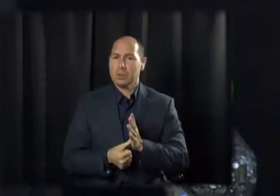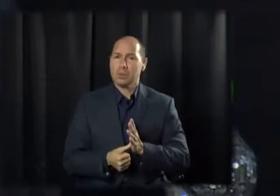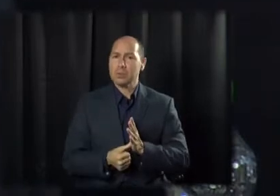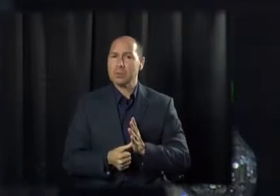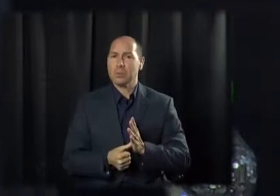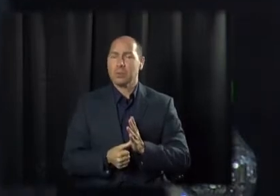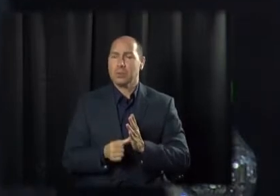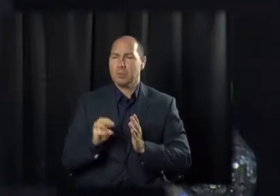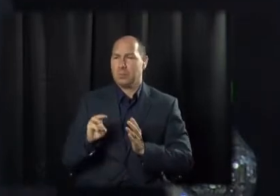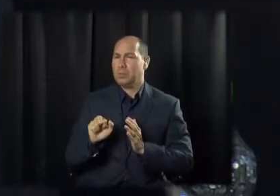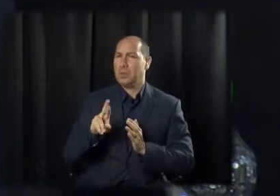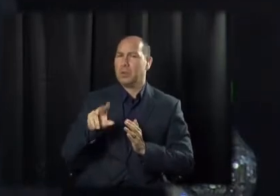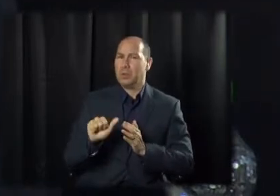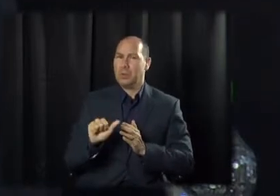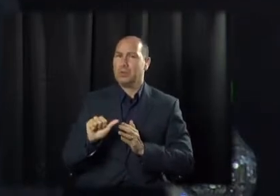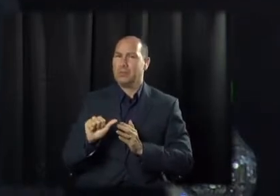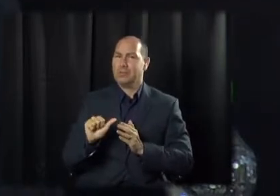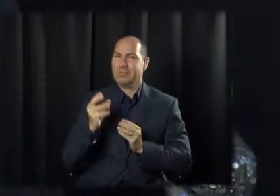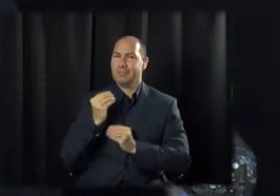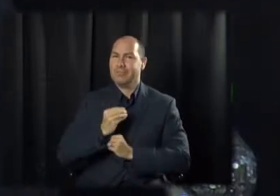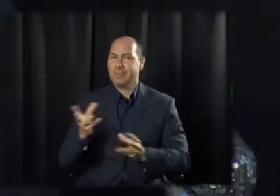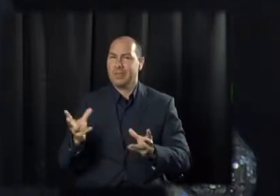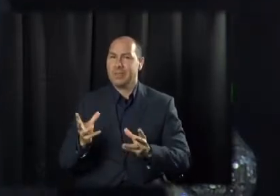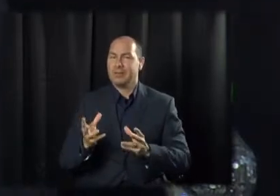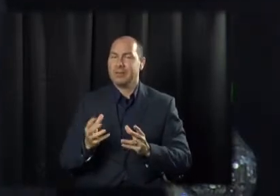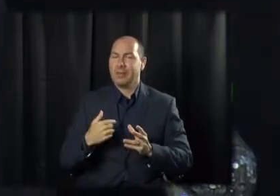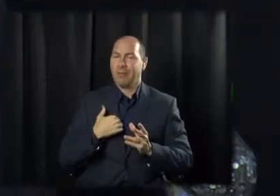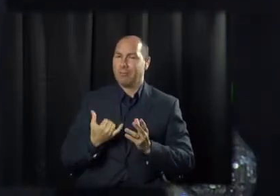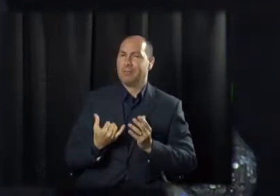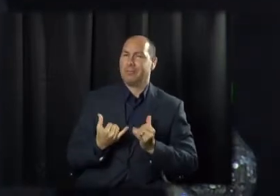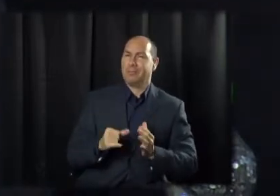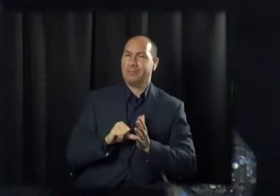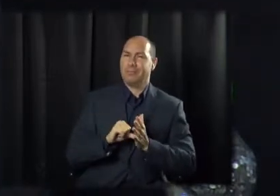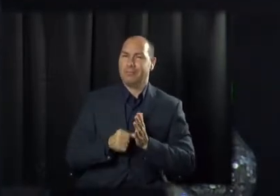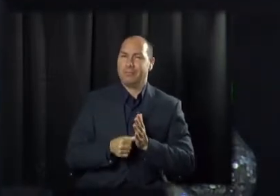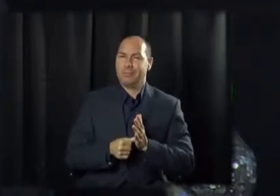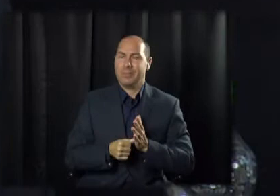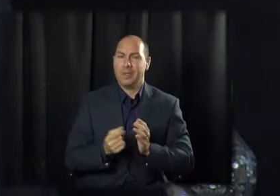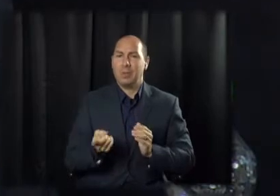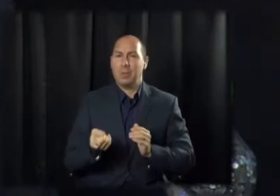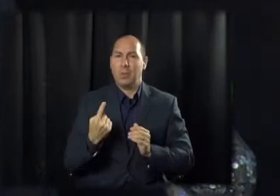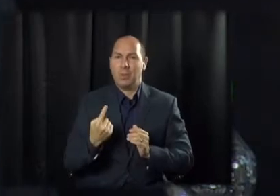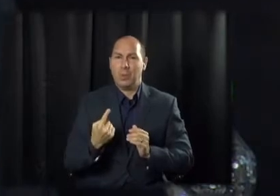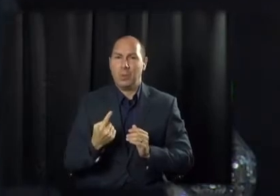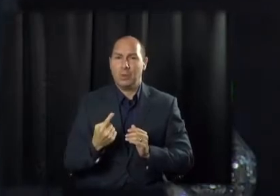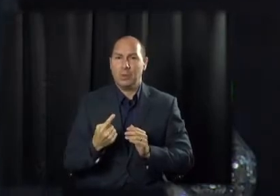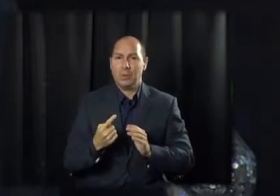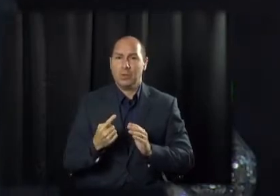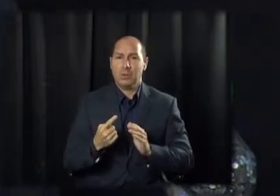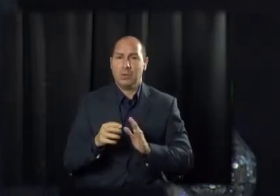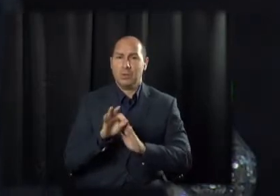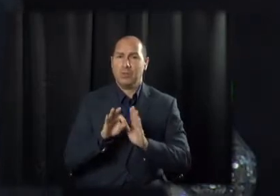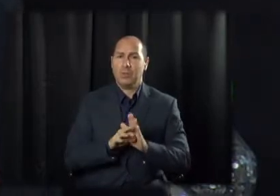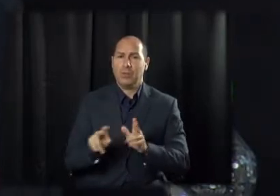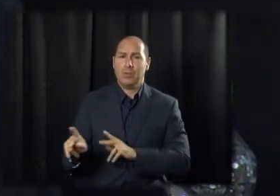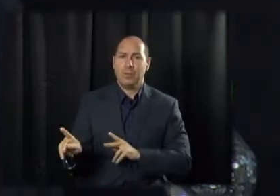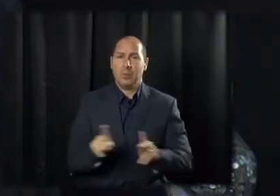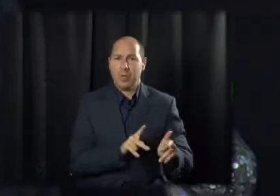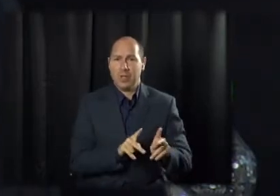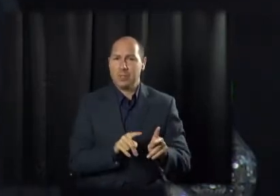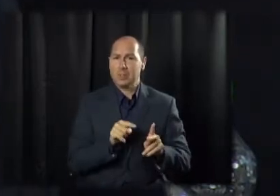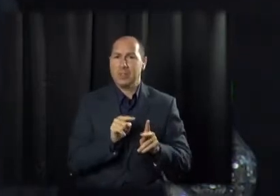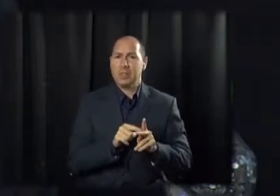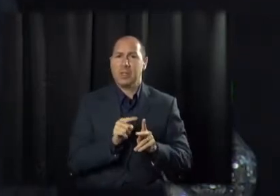that Maria made, or re-emphasize. One is the fiscal plan does not say anything